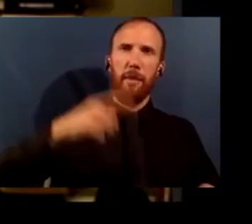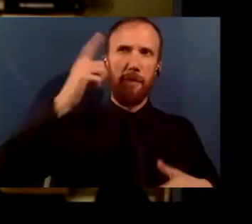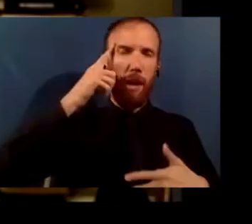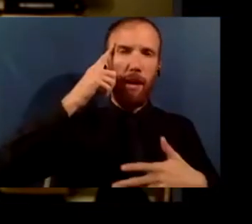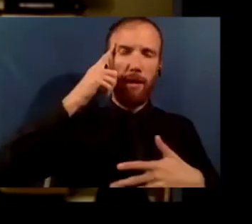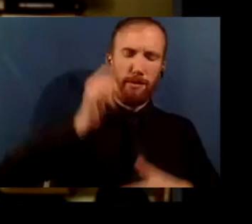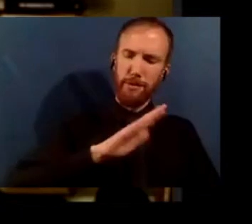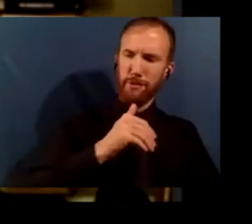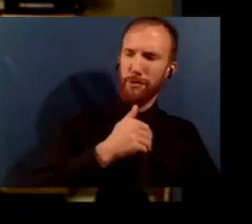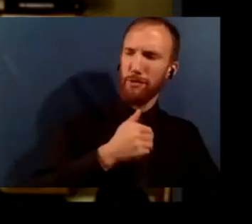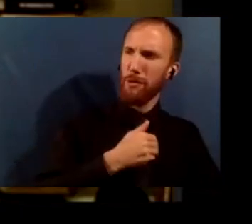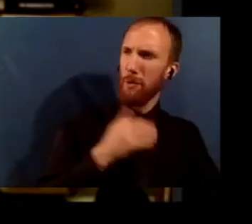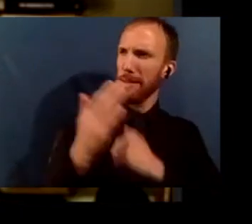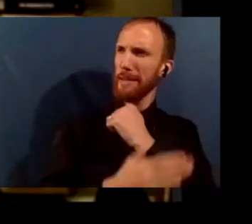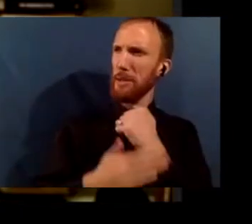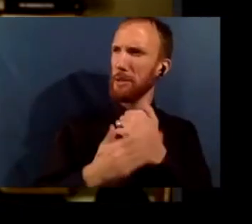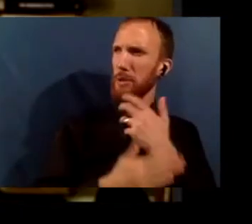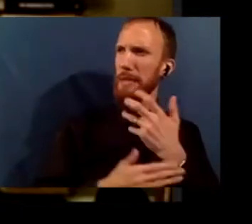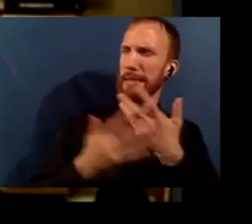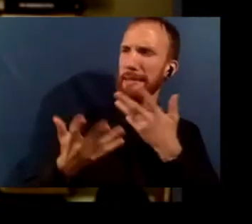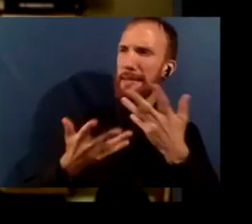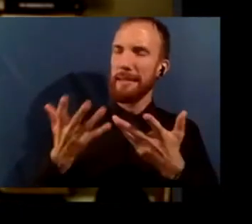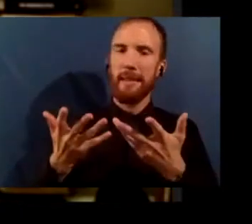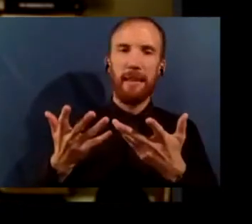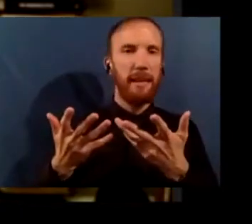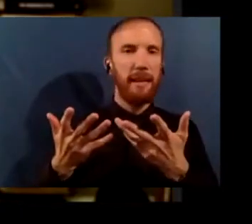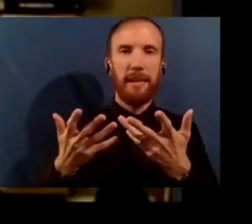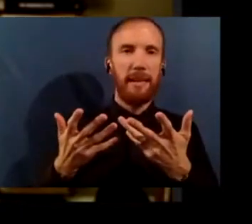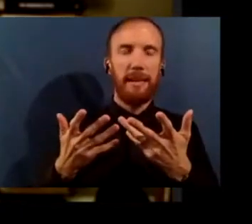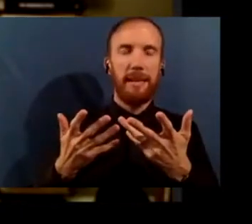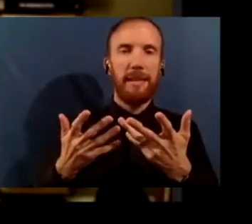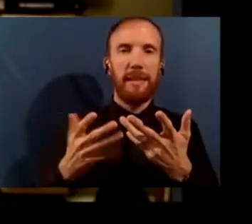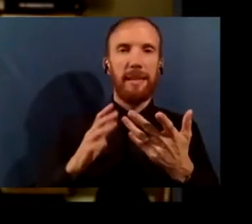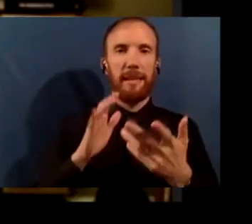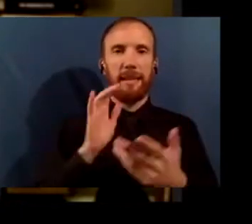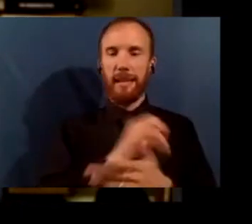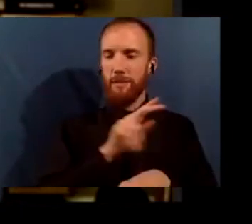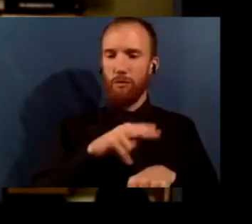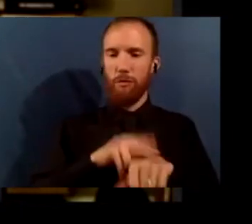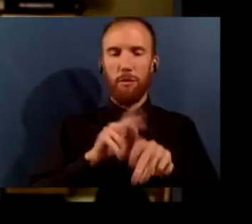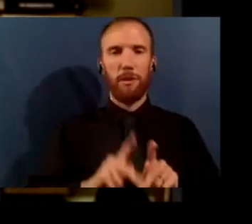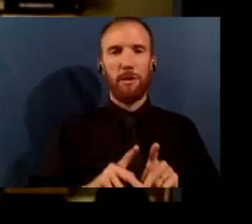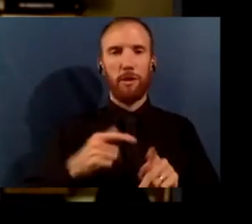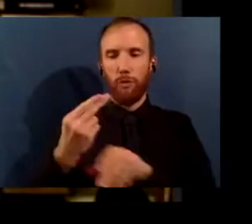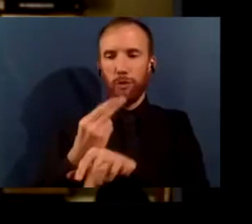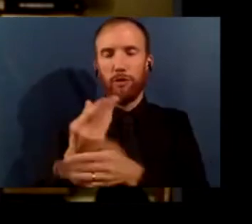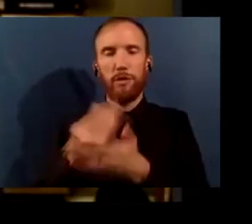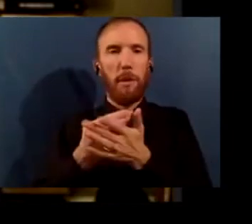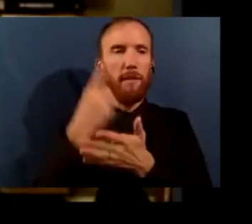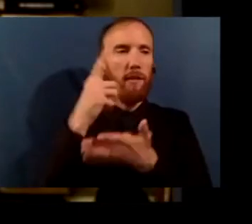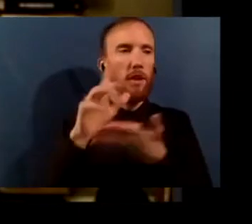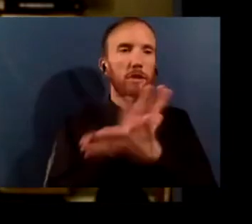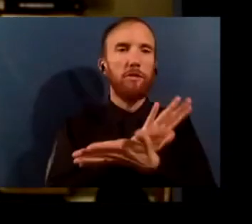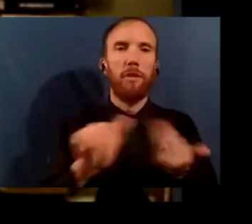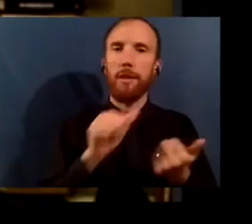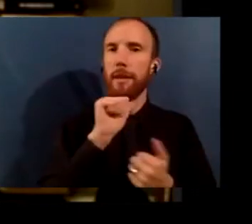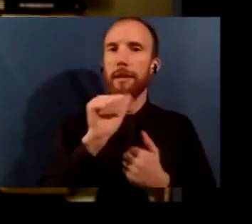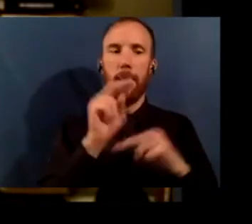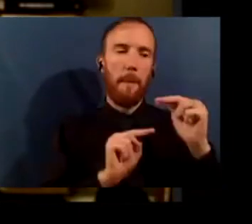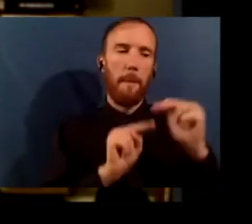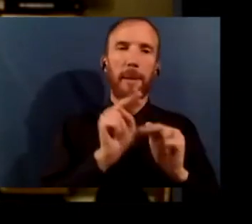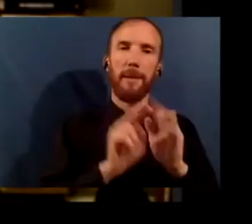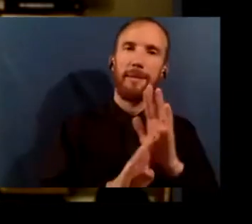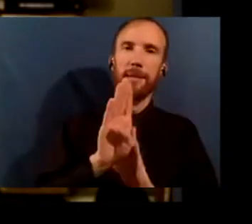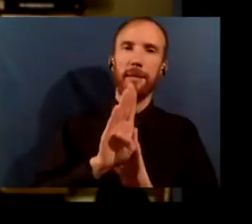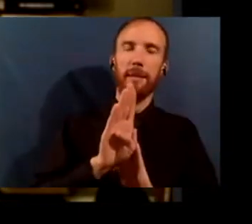in doubt, it's because you're spending more on destroying the world than building it. And, you know, and people need to be